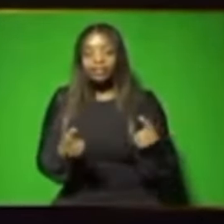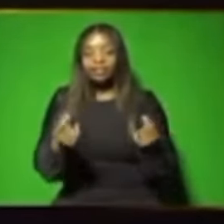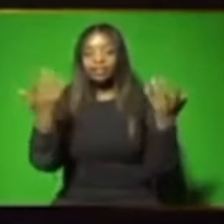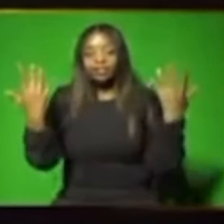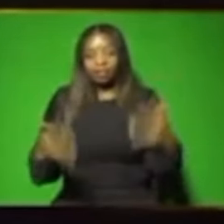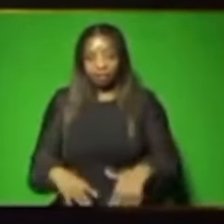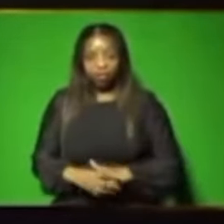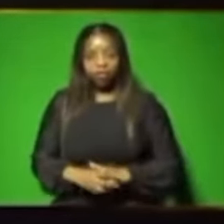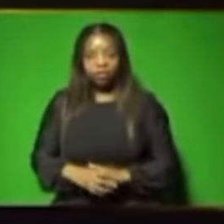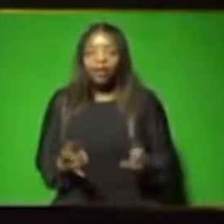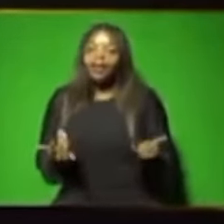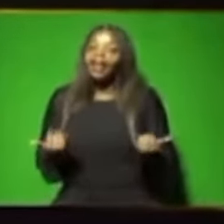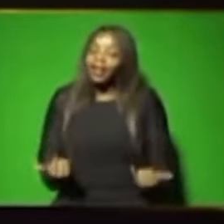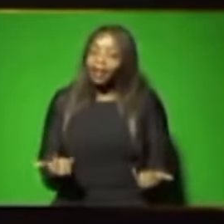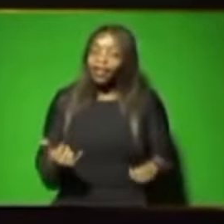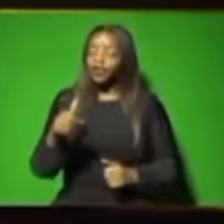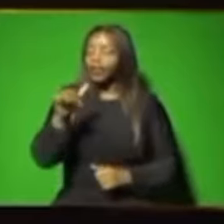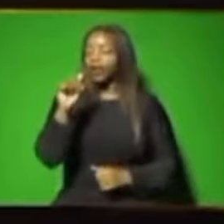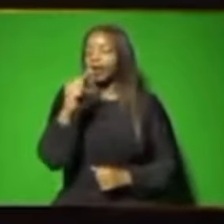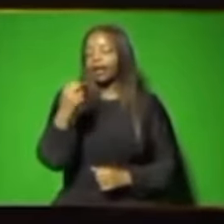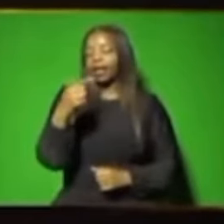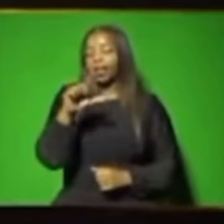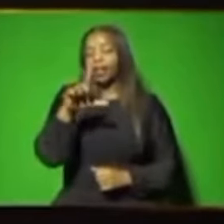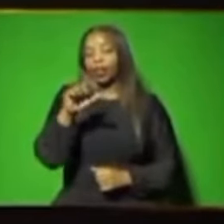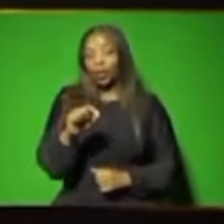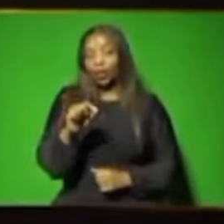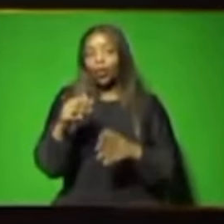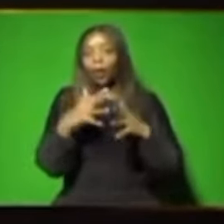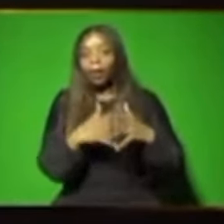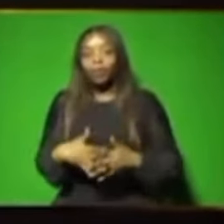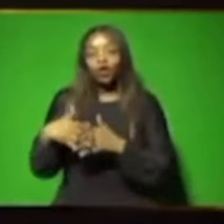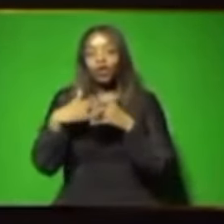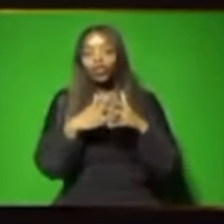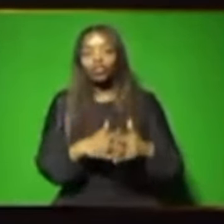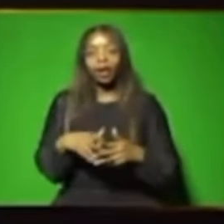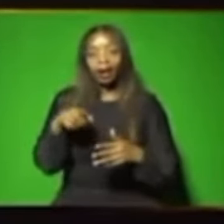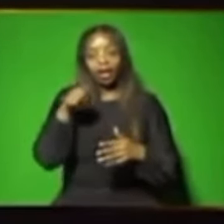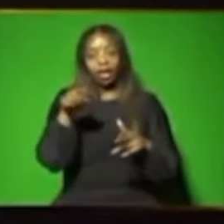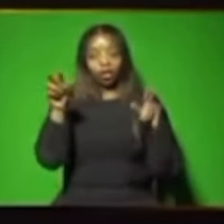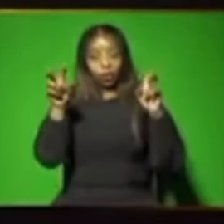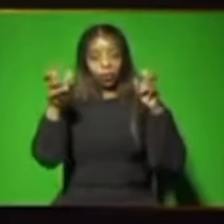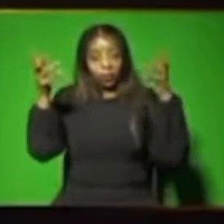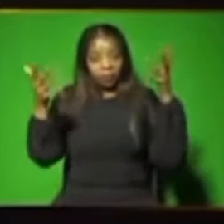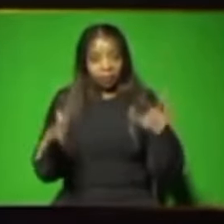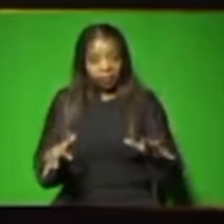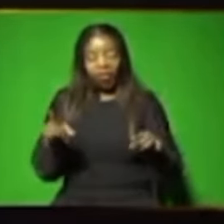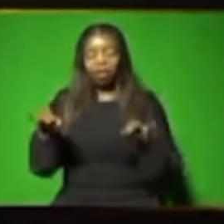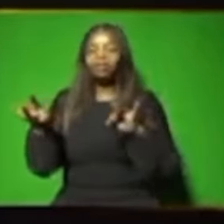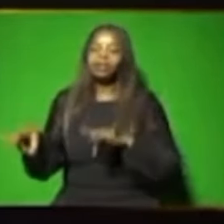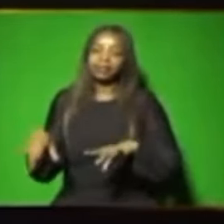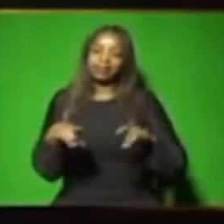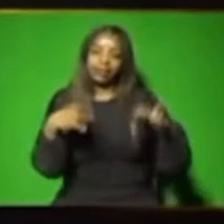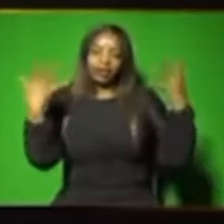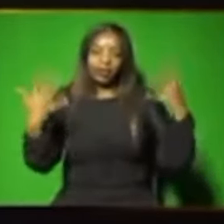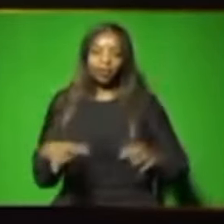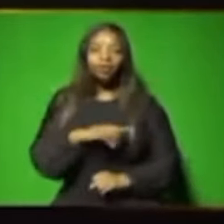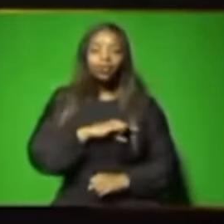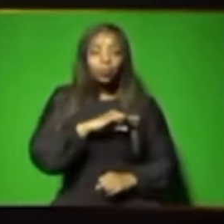Anglo-American that you quote suffered the greatest brunt of the actions of mine